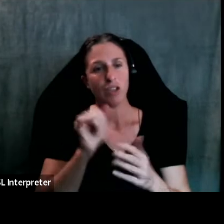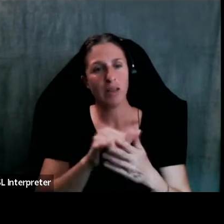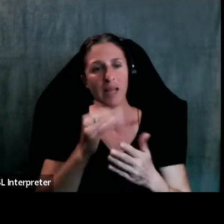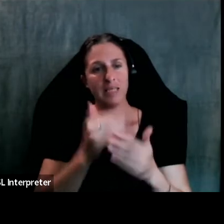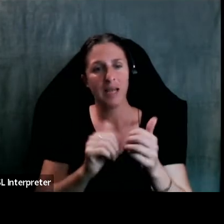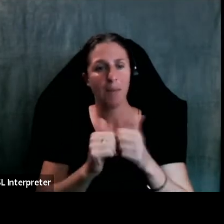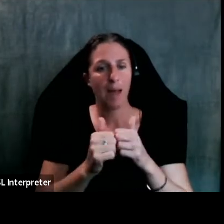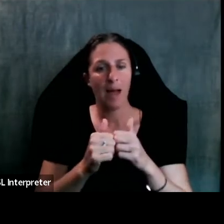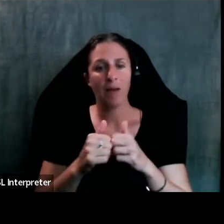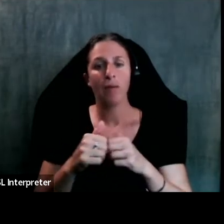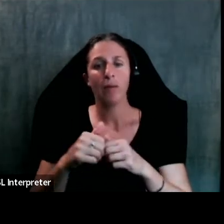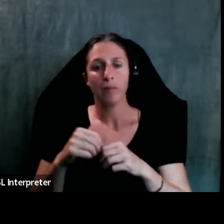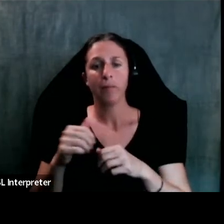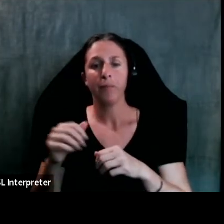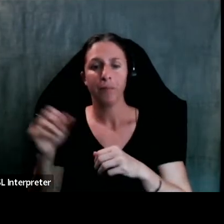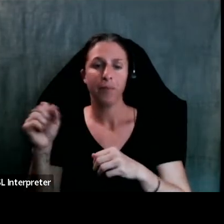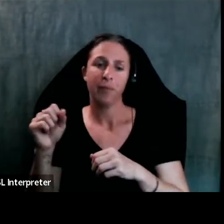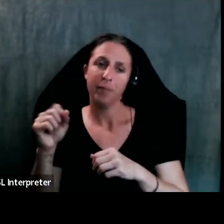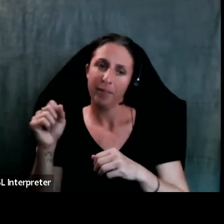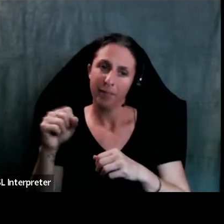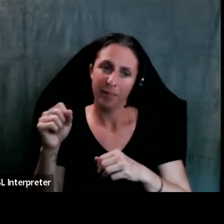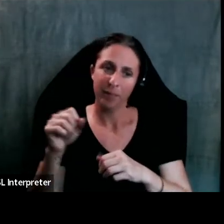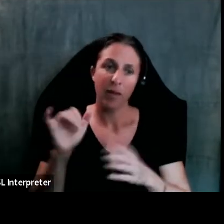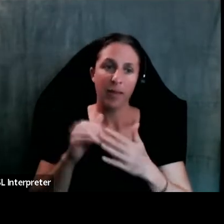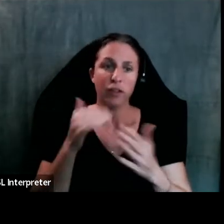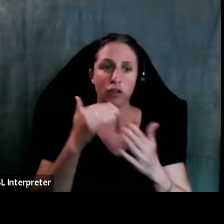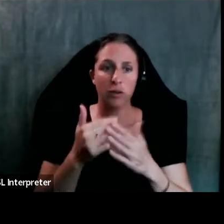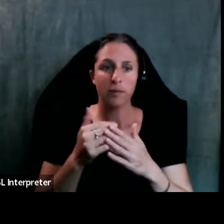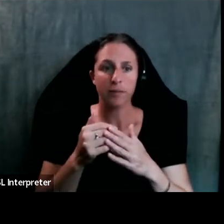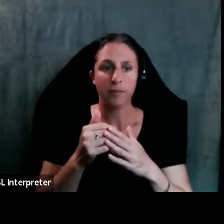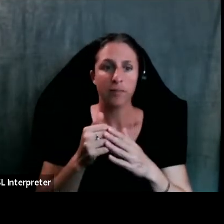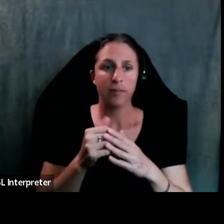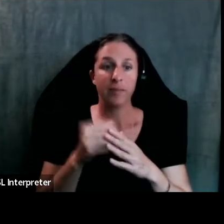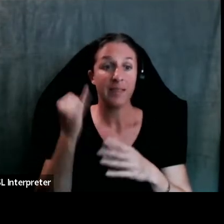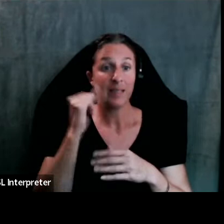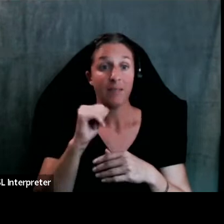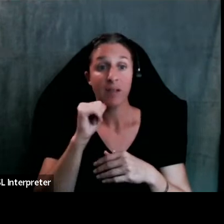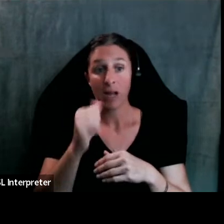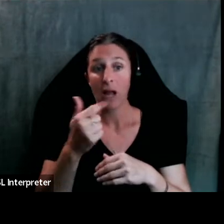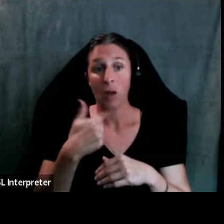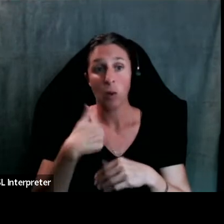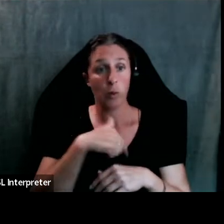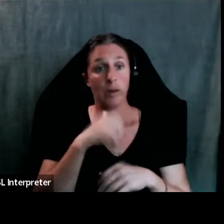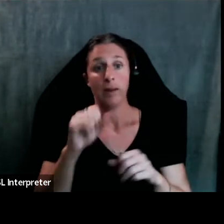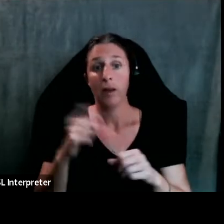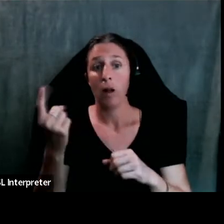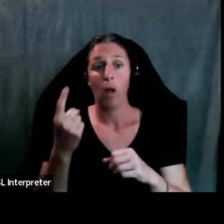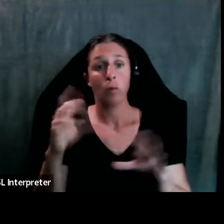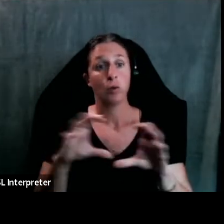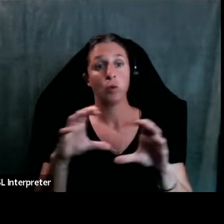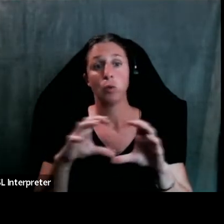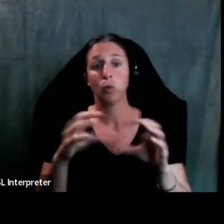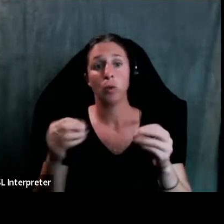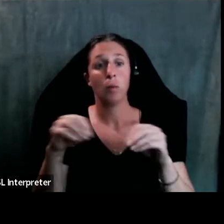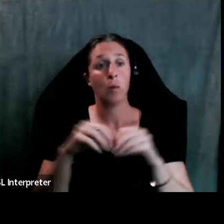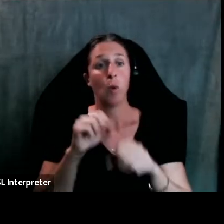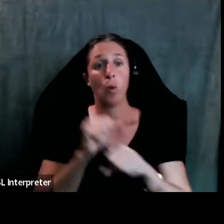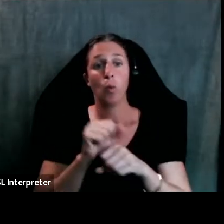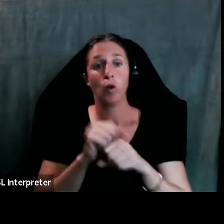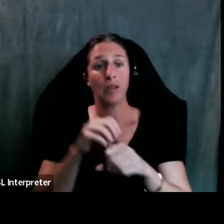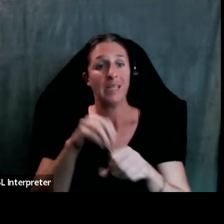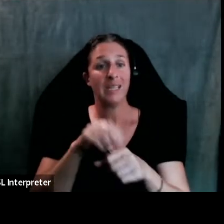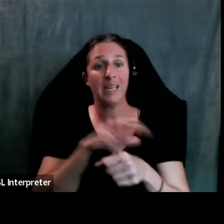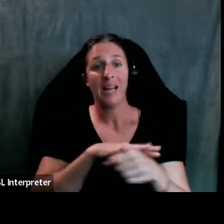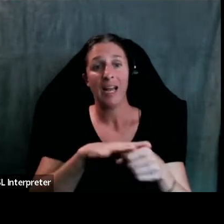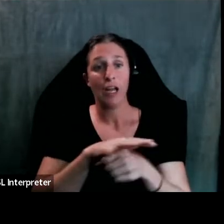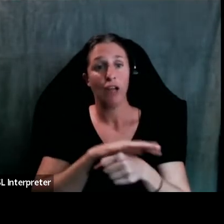think so. Yeah. Okay. Yeah. Okay, that's good. And if not, we can always, do more work in areas that